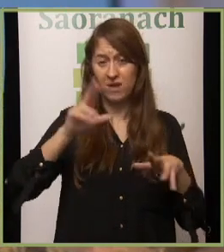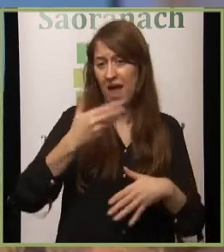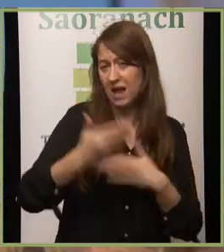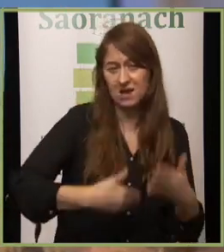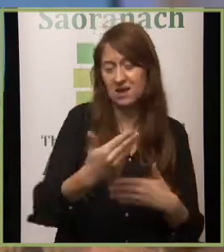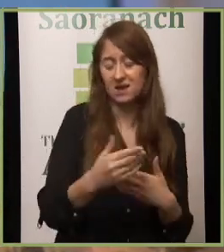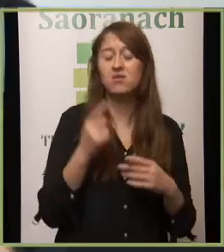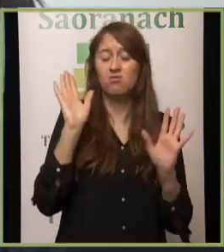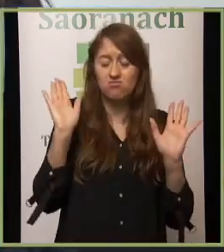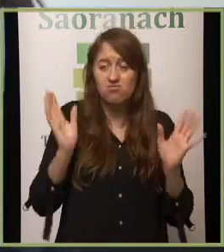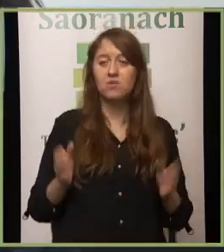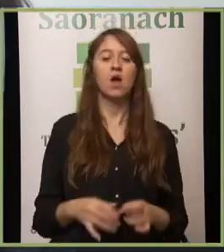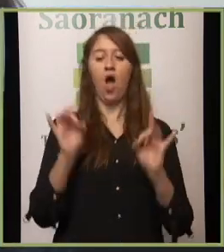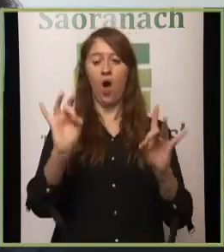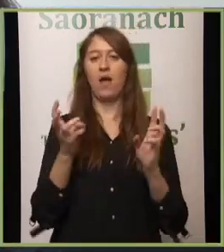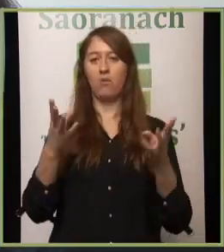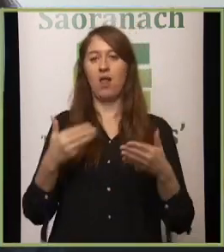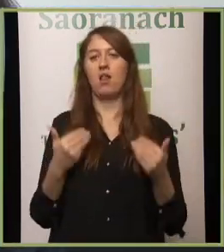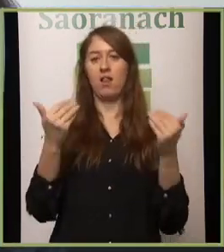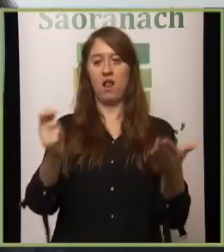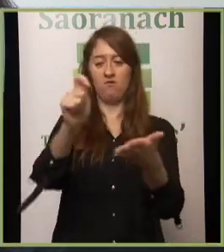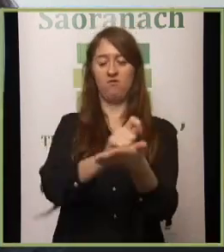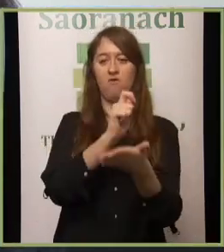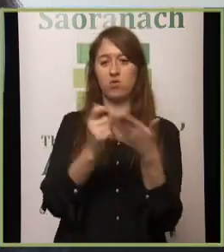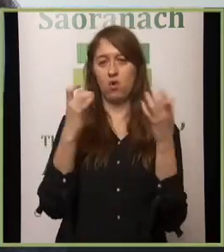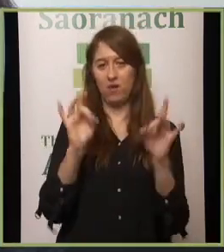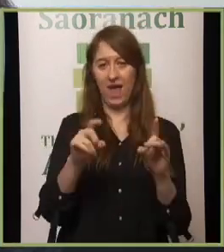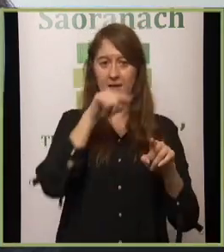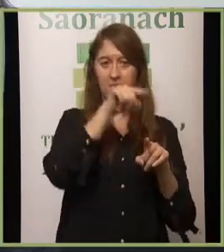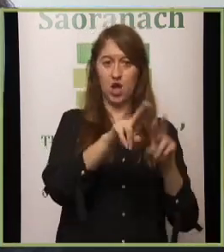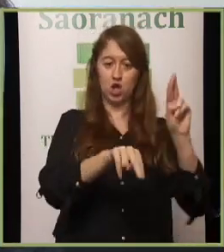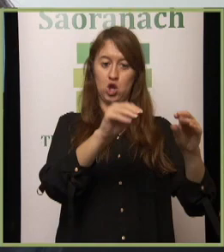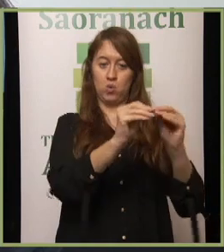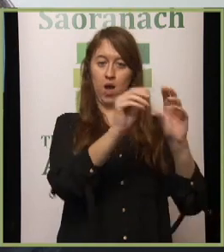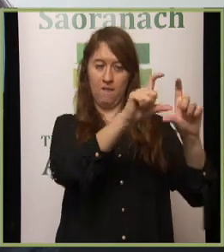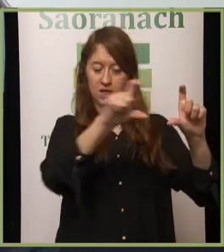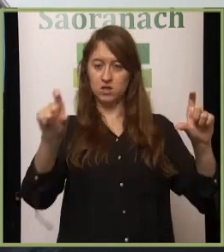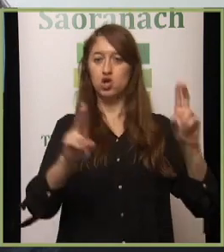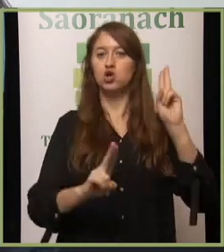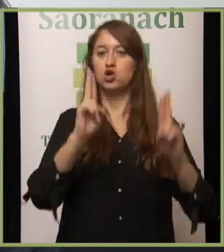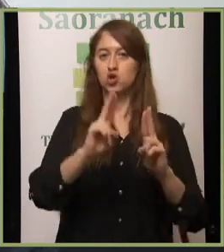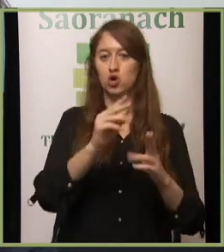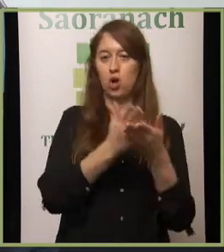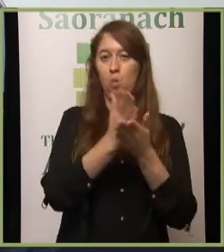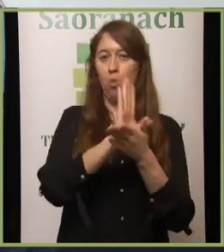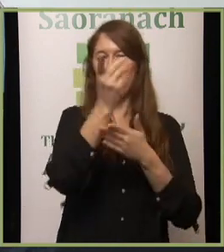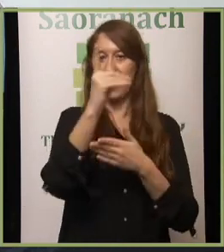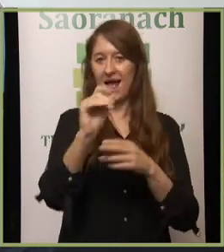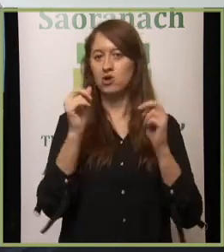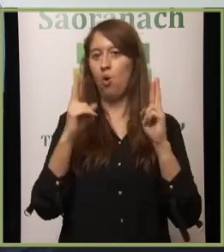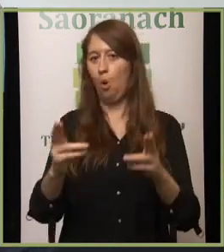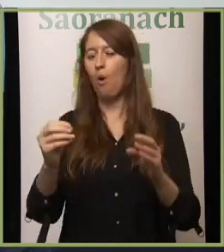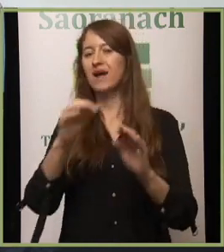Okay, so we're going to go to a vote now on new, and we're going to vote on it as to whether it should be woodlands or whether it should be